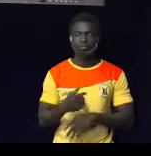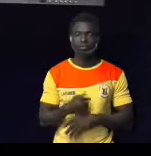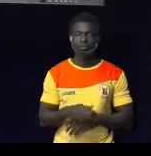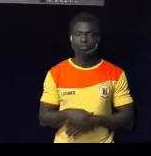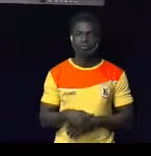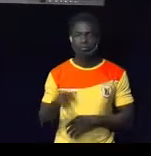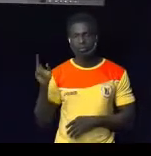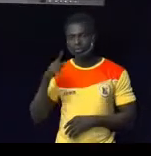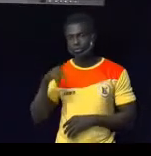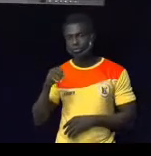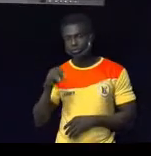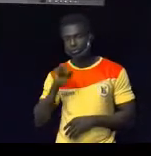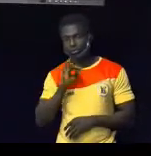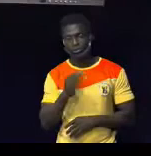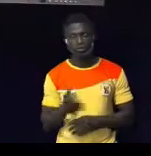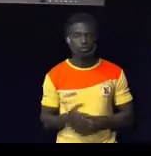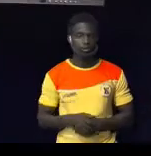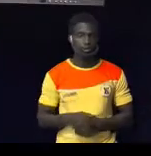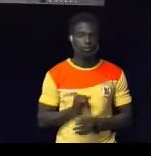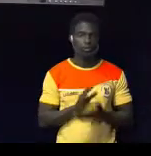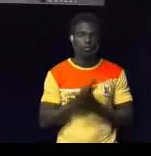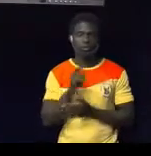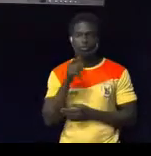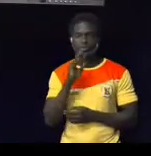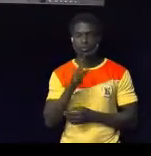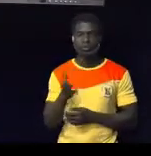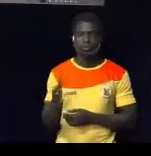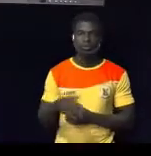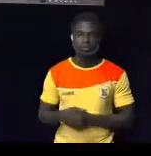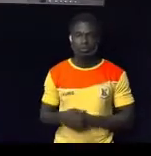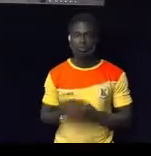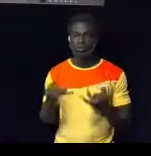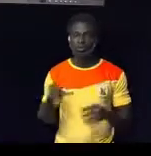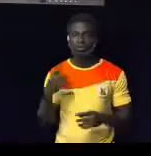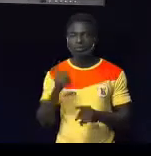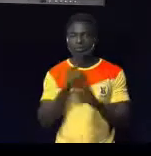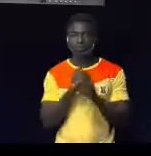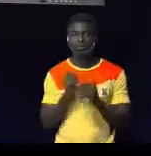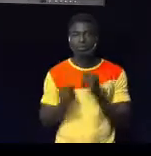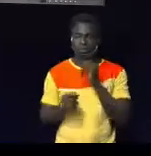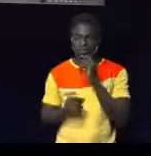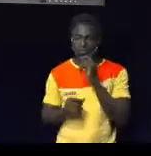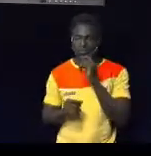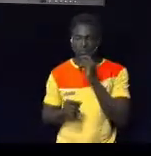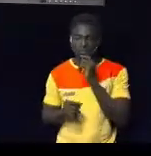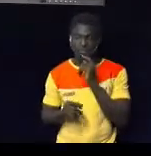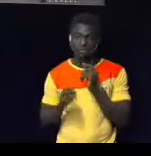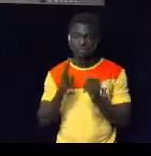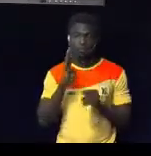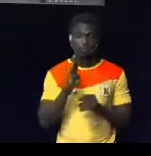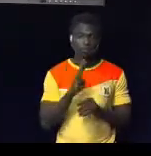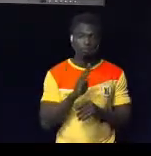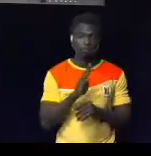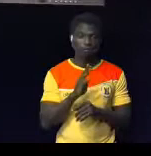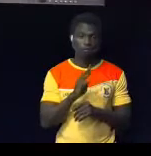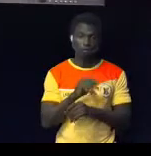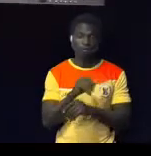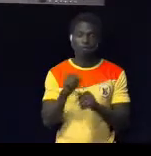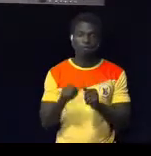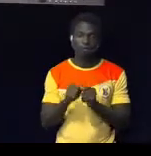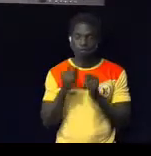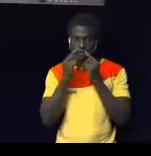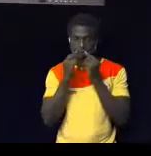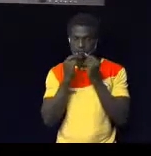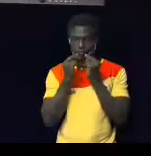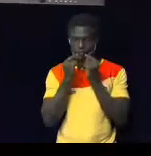Eyes on me. Uncle Popo is here. I believe you are still there. Now the answers. Four areas in which